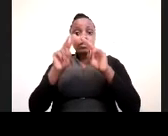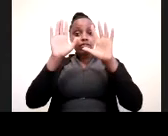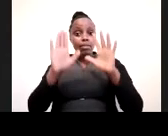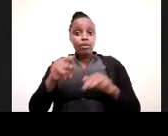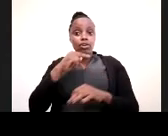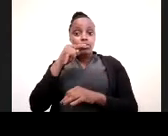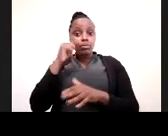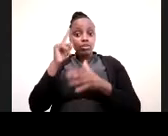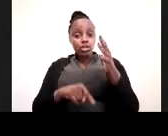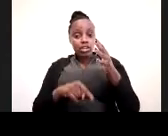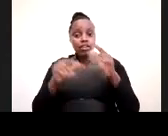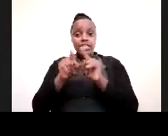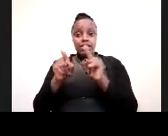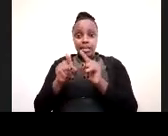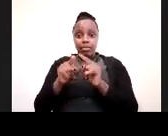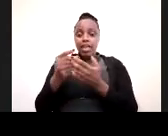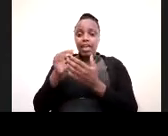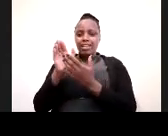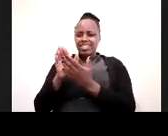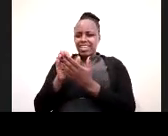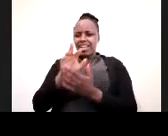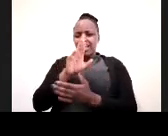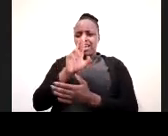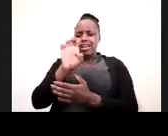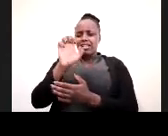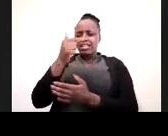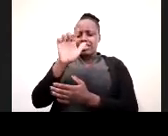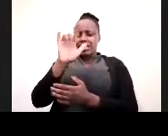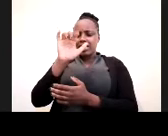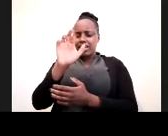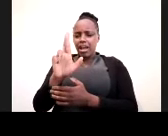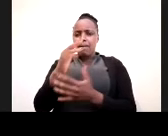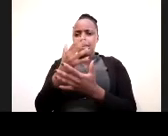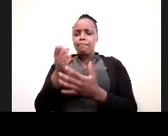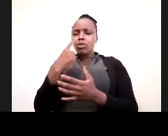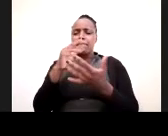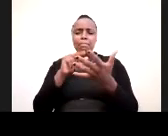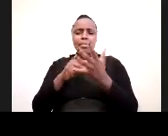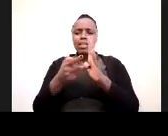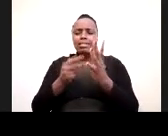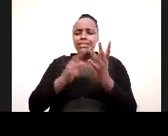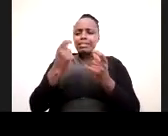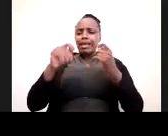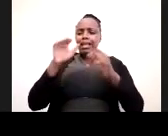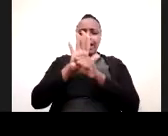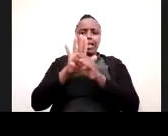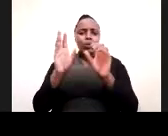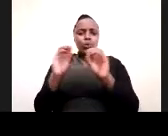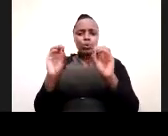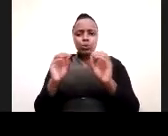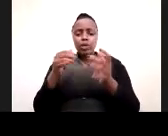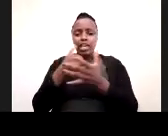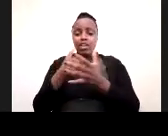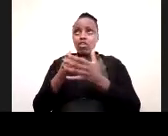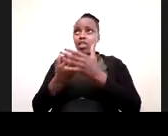the retailer position. A lot of organic produce has really evolved over the last 20 years